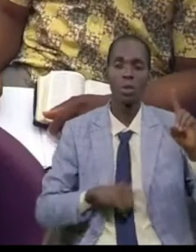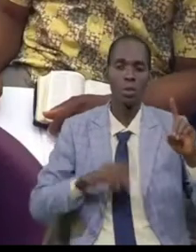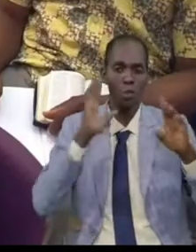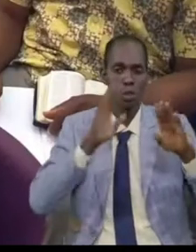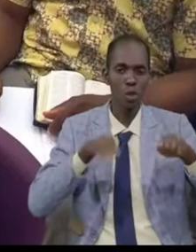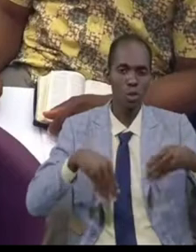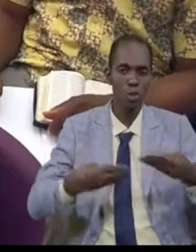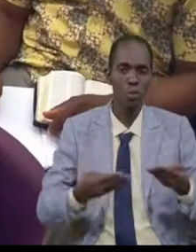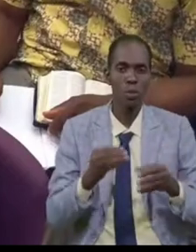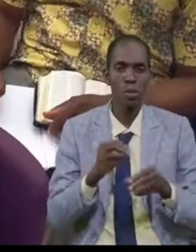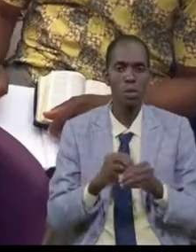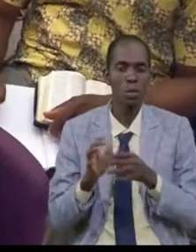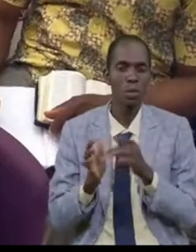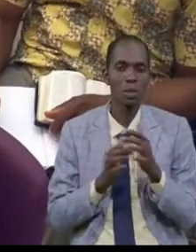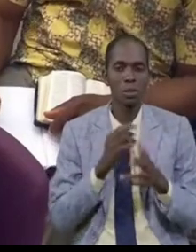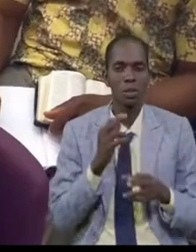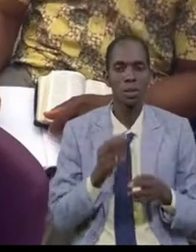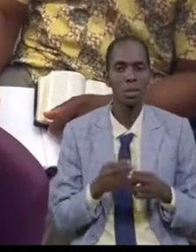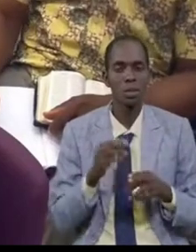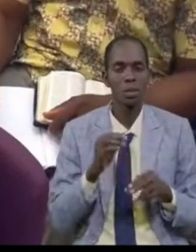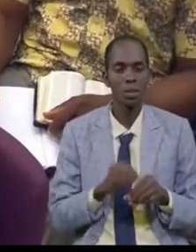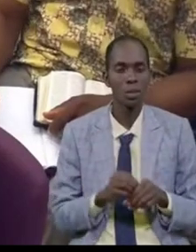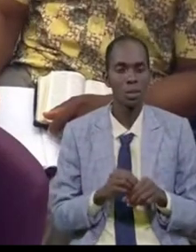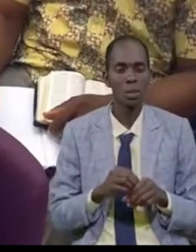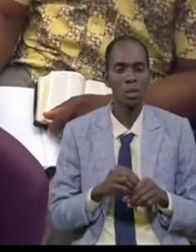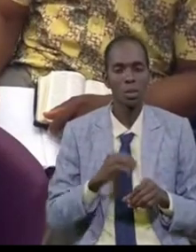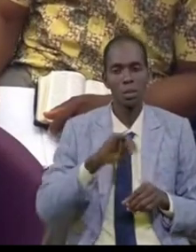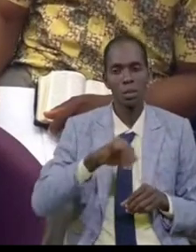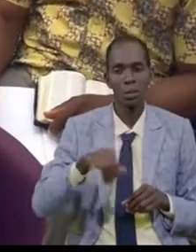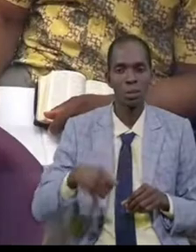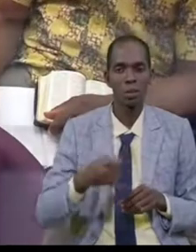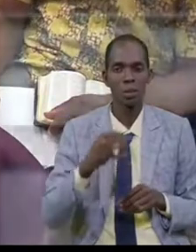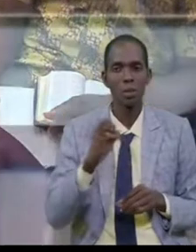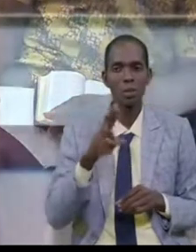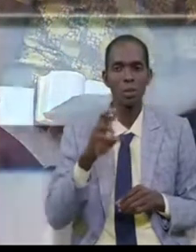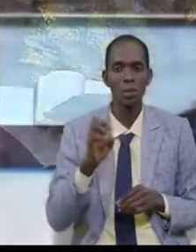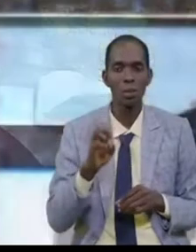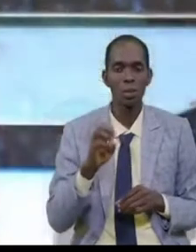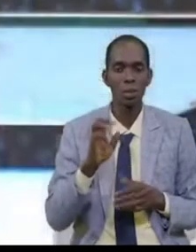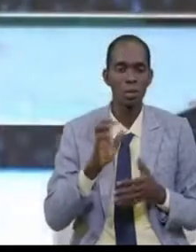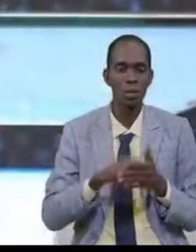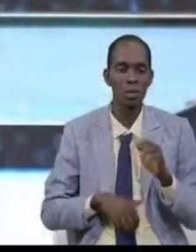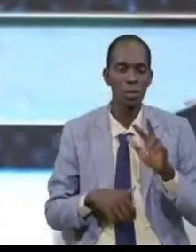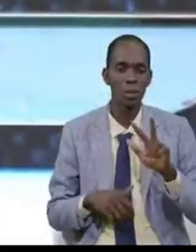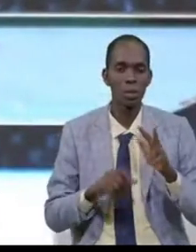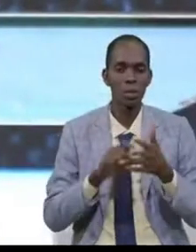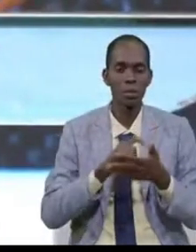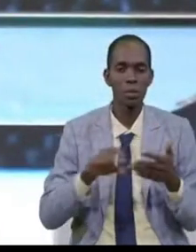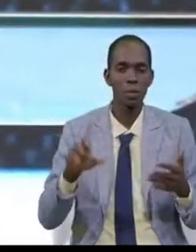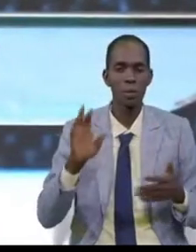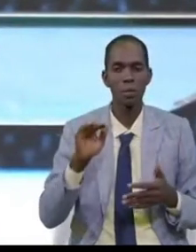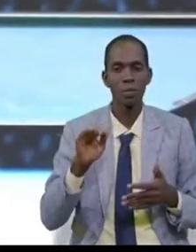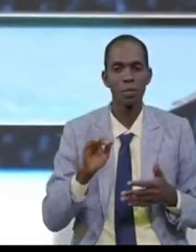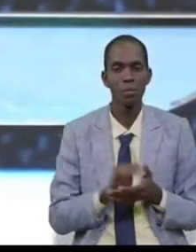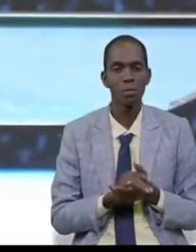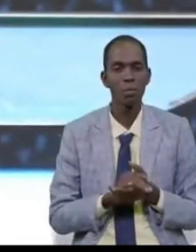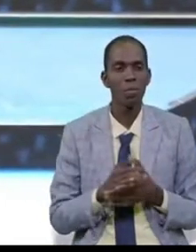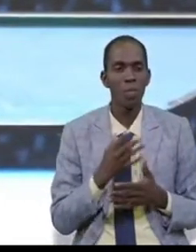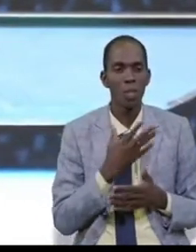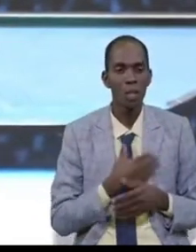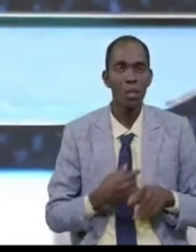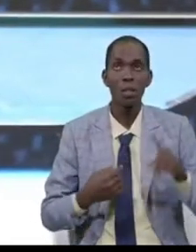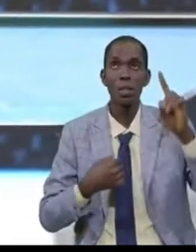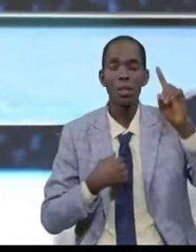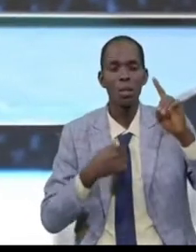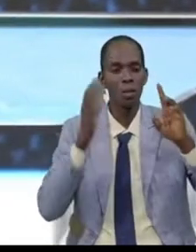name. Look at chapter 3, verse 15, Jeremiah. Chapter 3, verse 15, and I will give